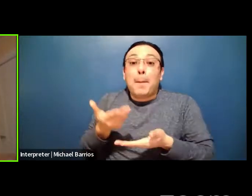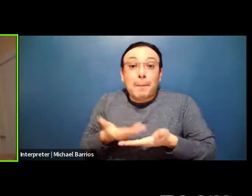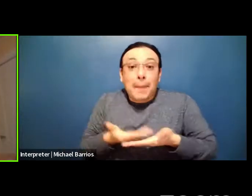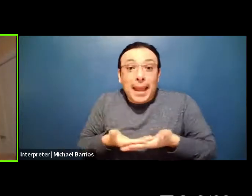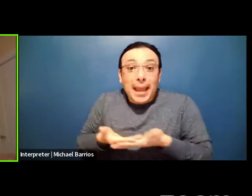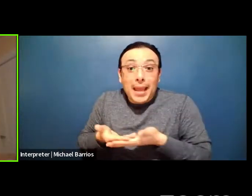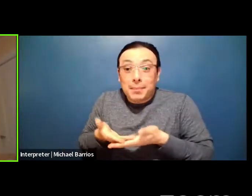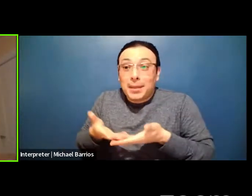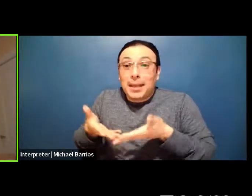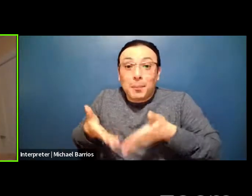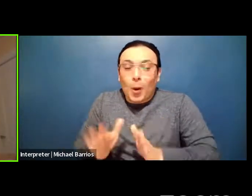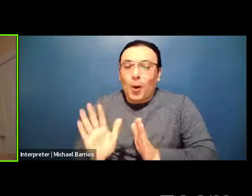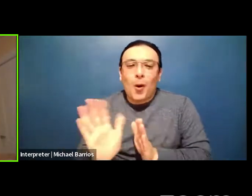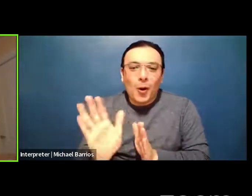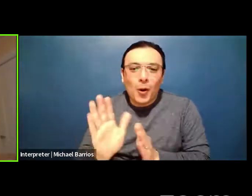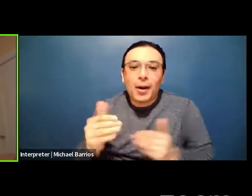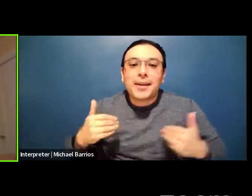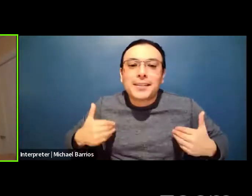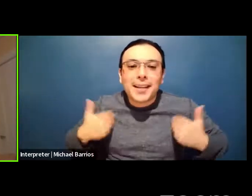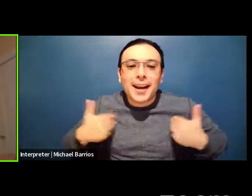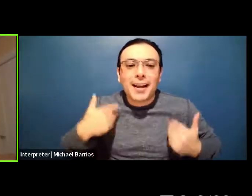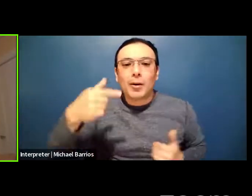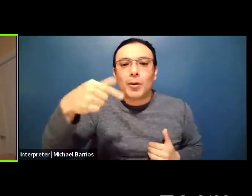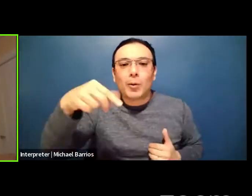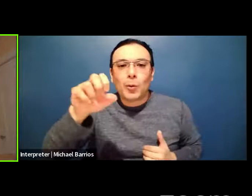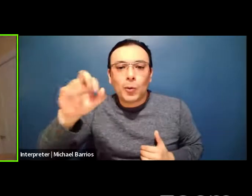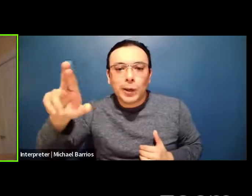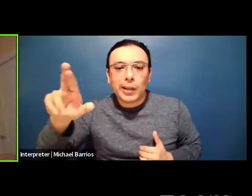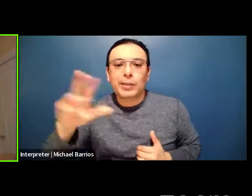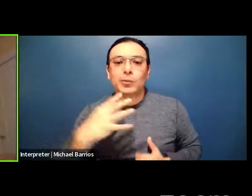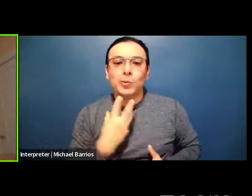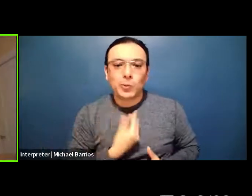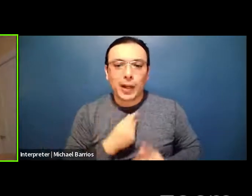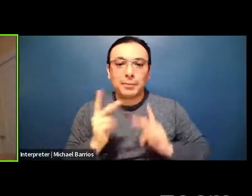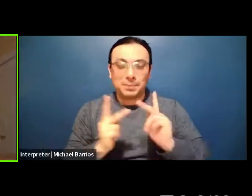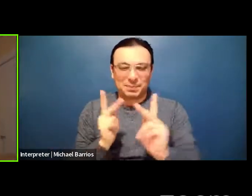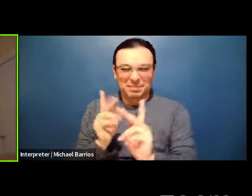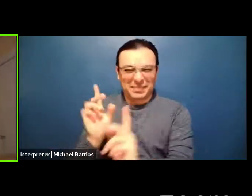kin relationships with other people who share their identities.